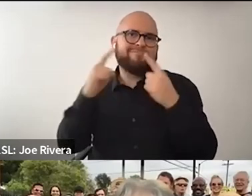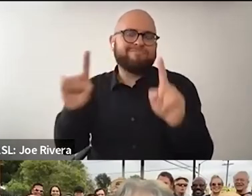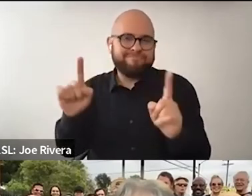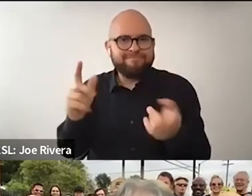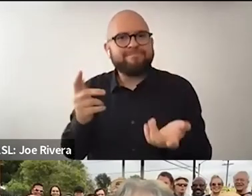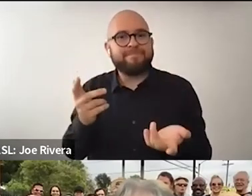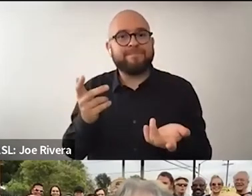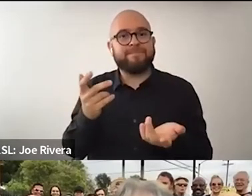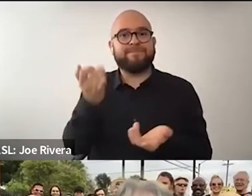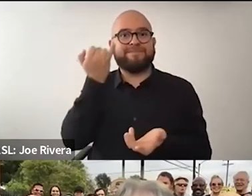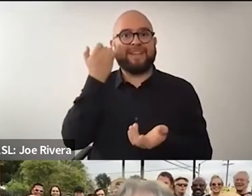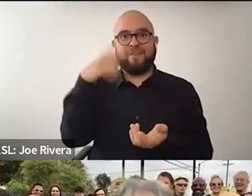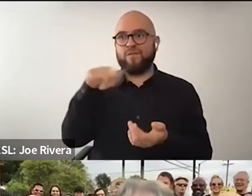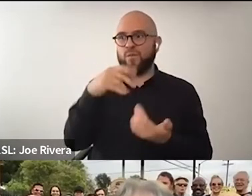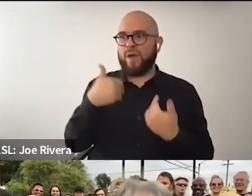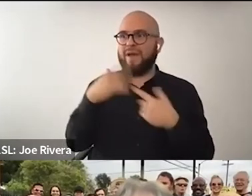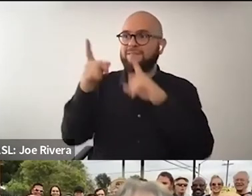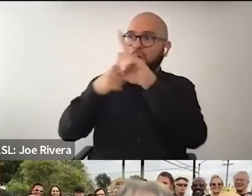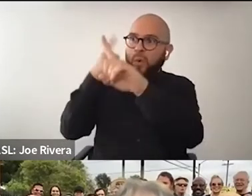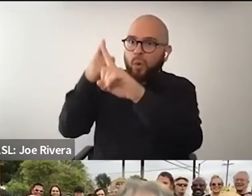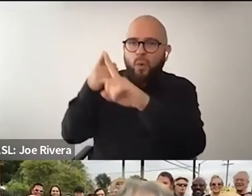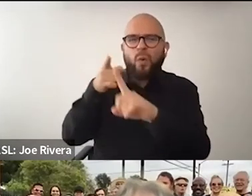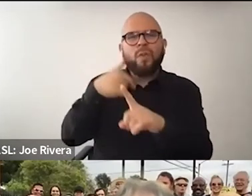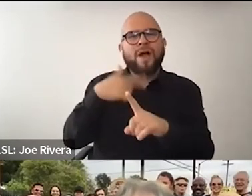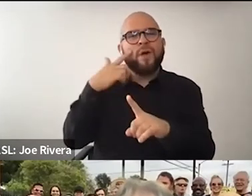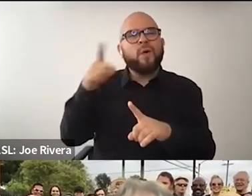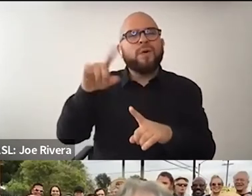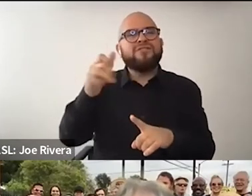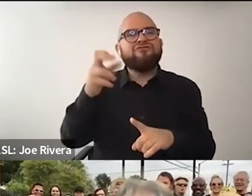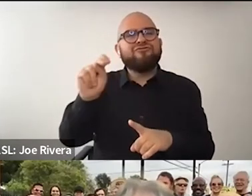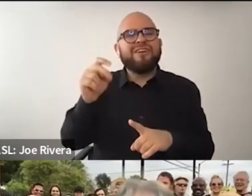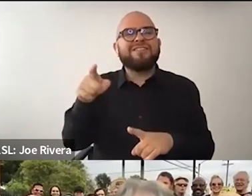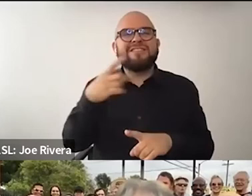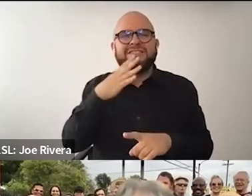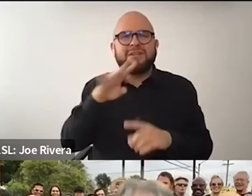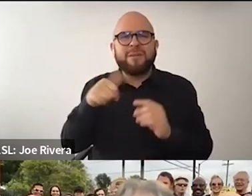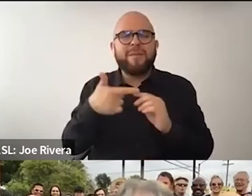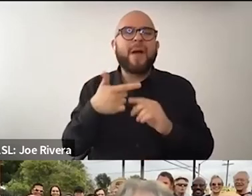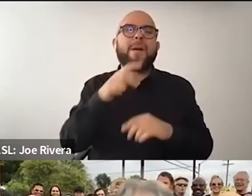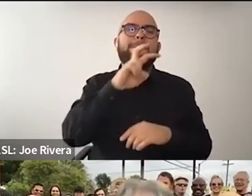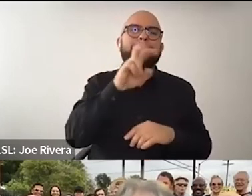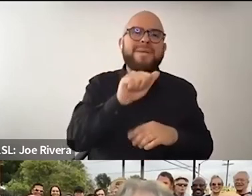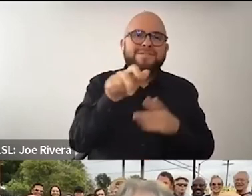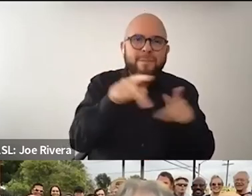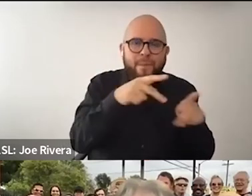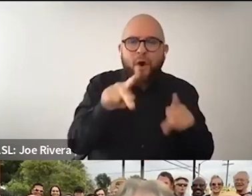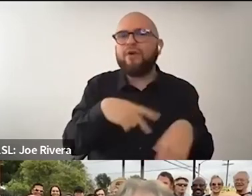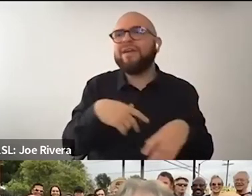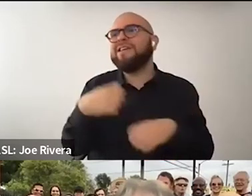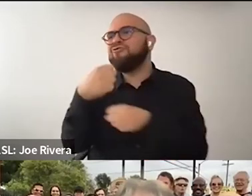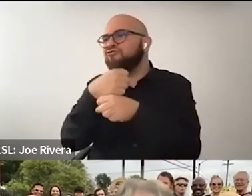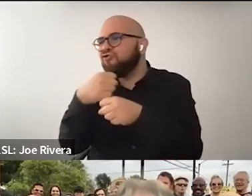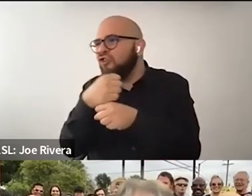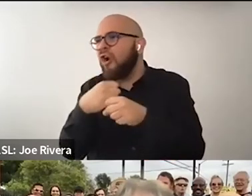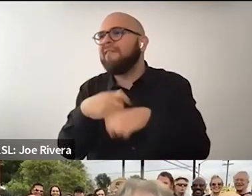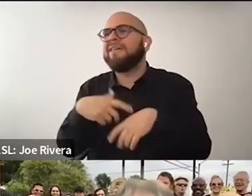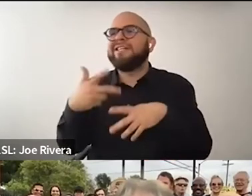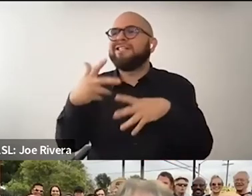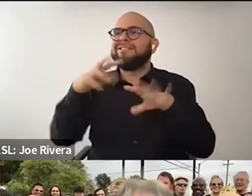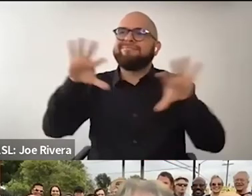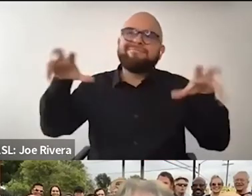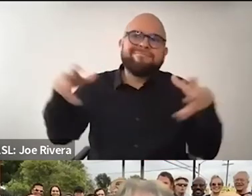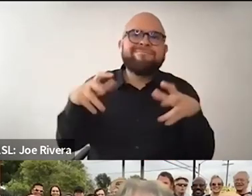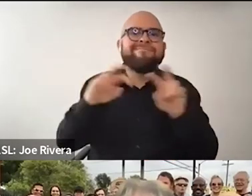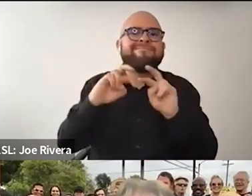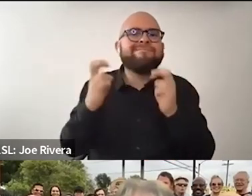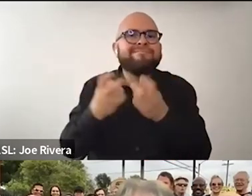the coffee shops, the one-on-ones, talking in your workspace, whatever that is, whether it's structured or unstructured, is finding these places to